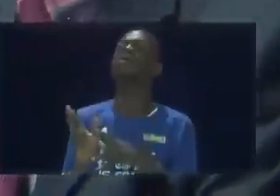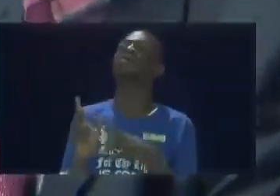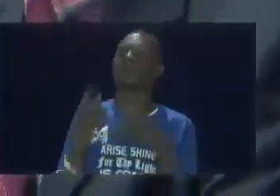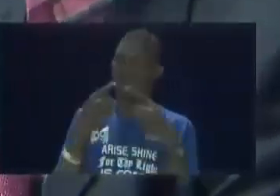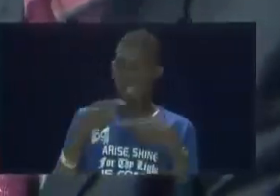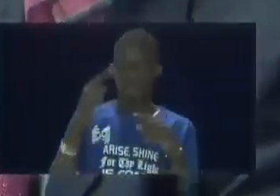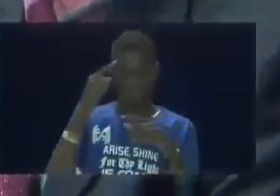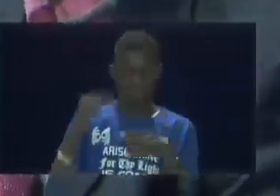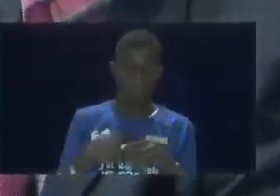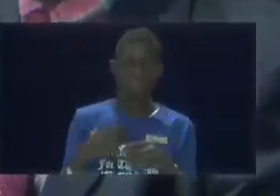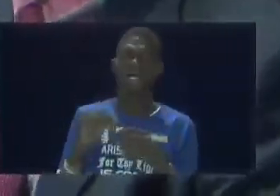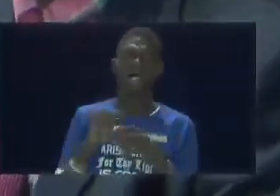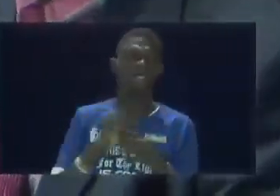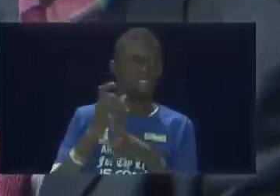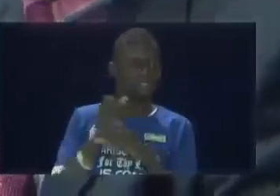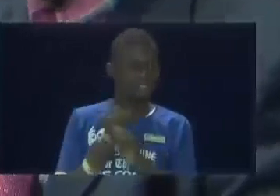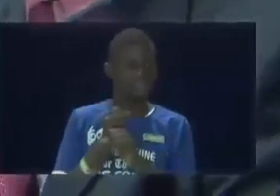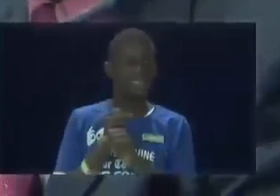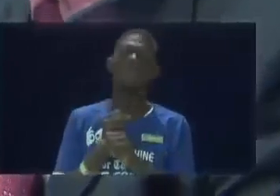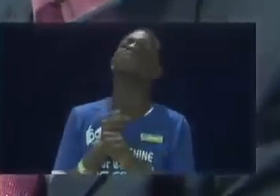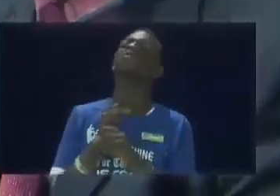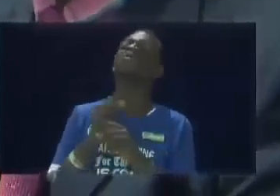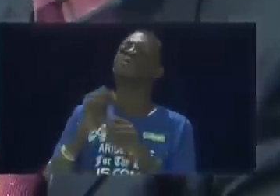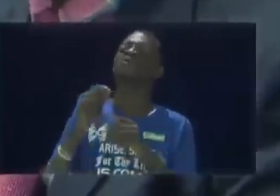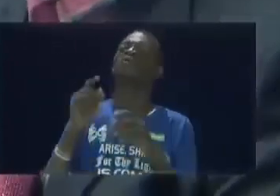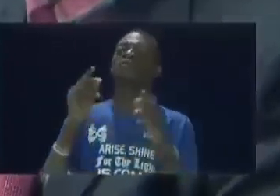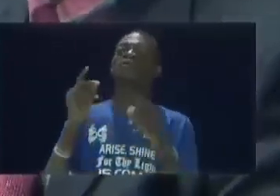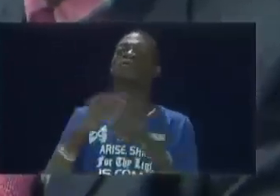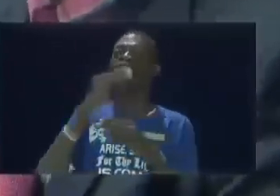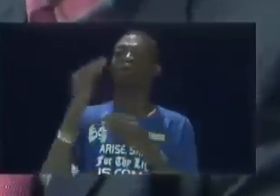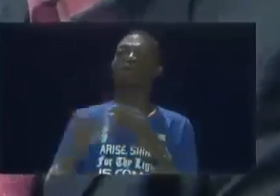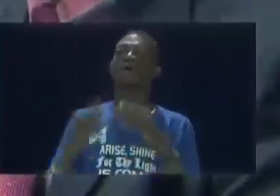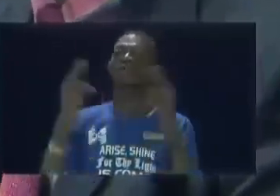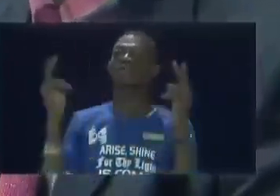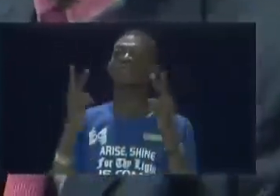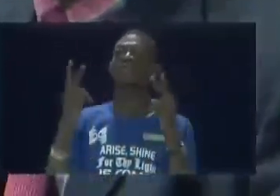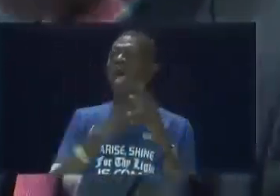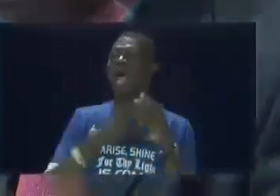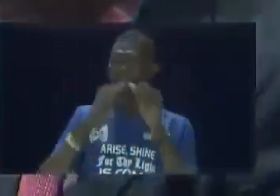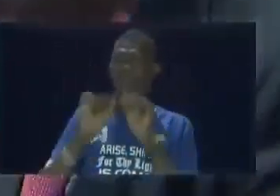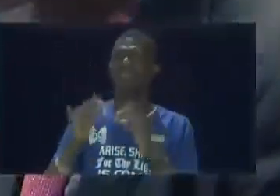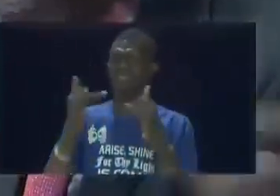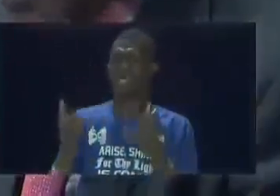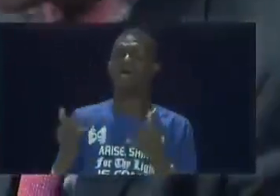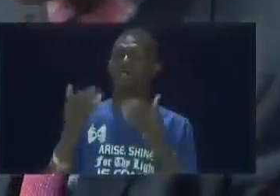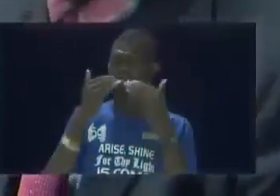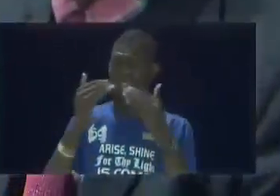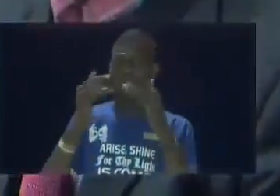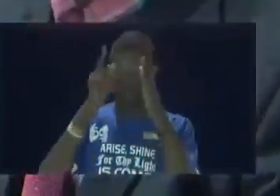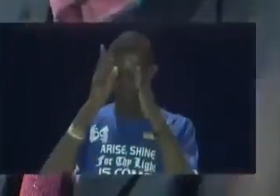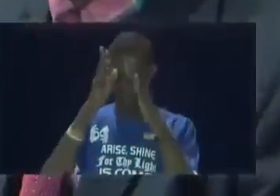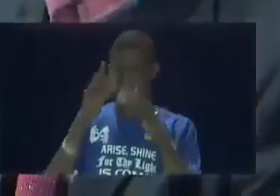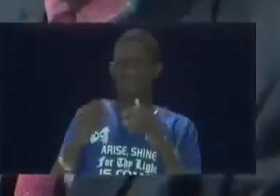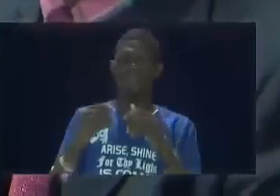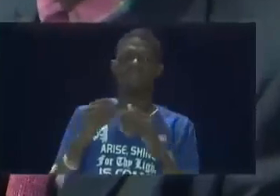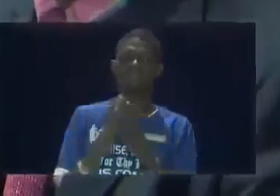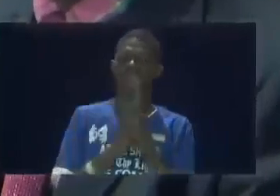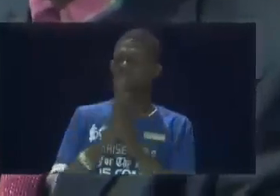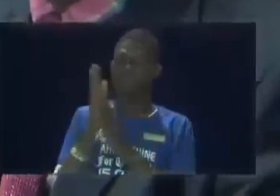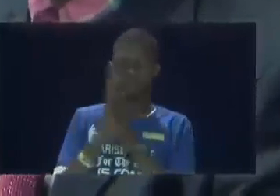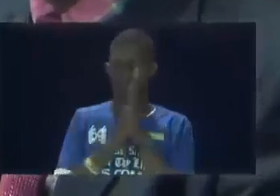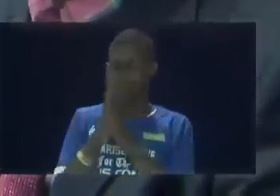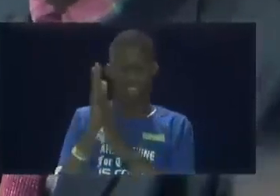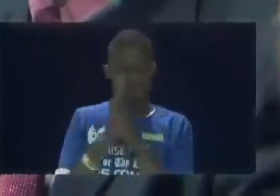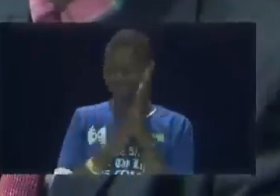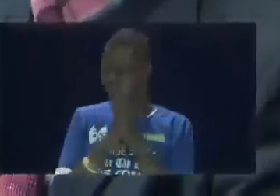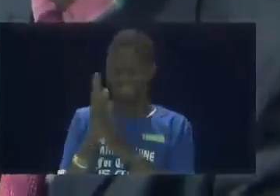for me, and I receive total victory and blessing now. Thank you, Father. Bring your prayers to a